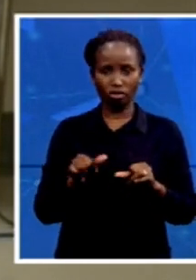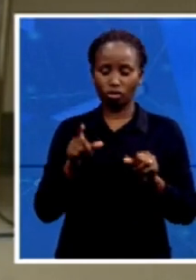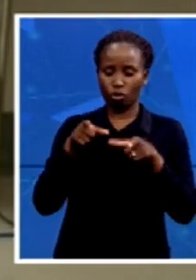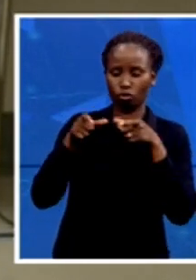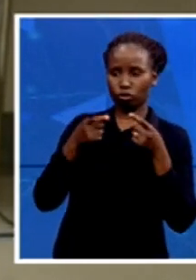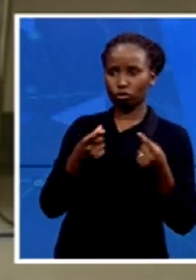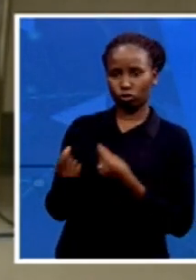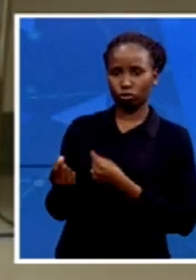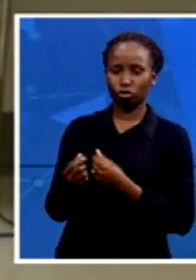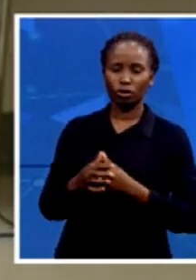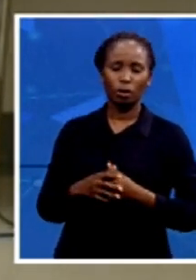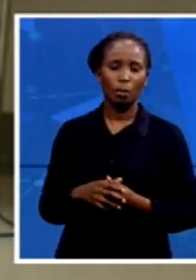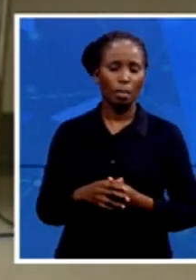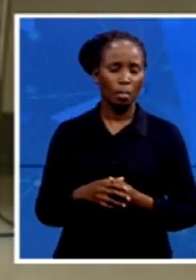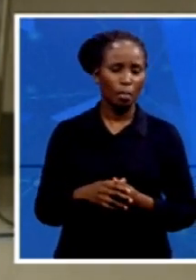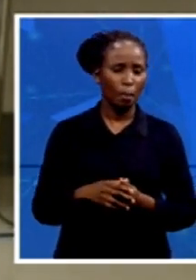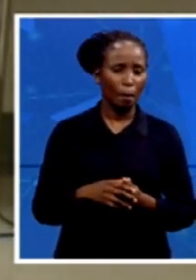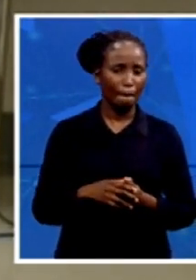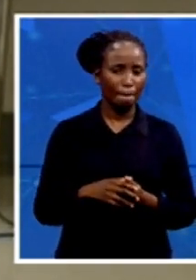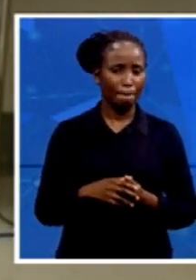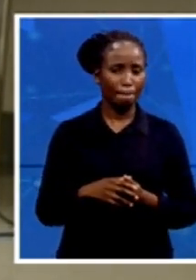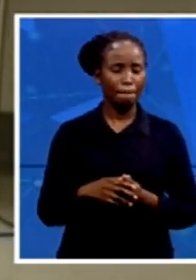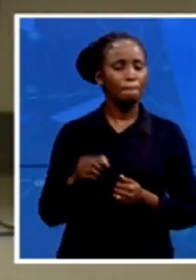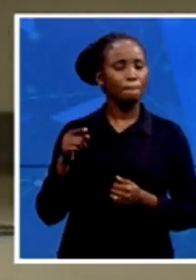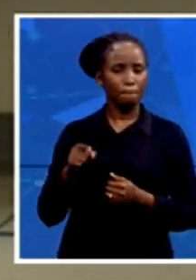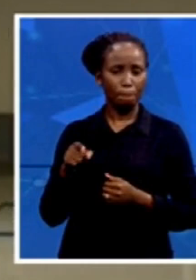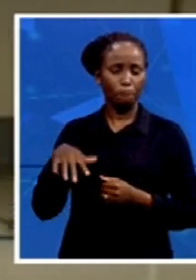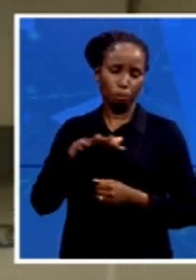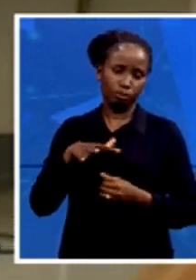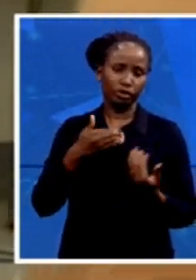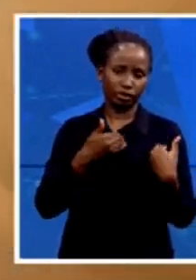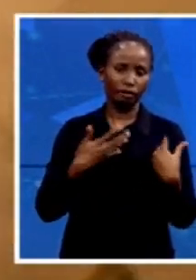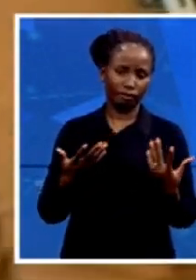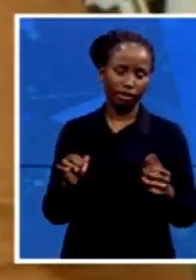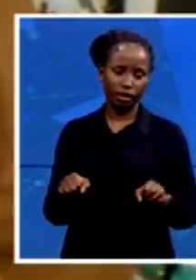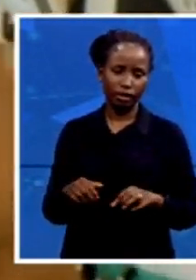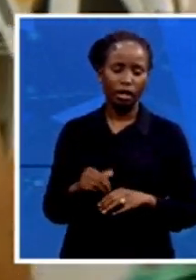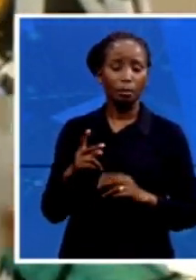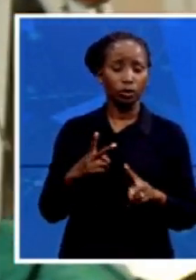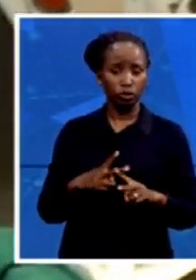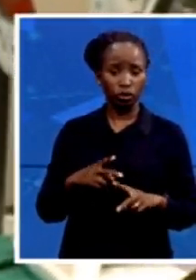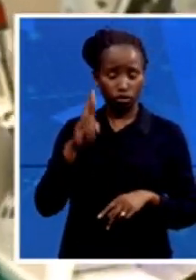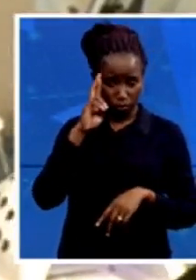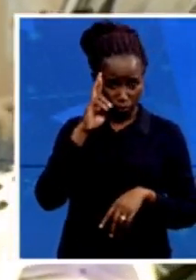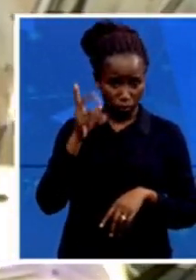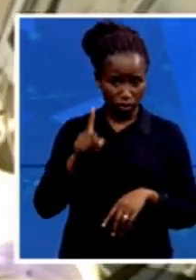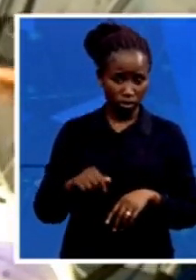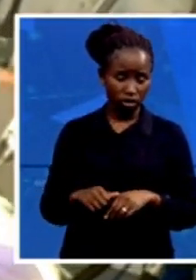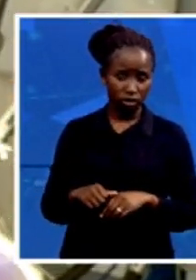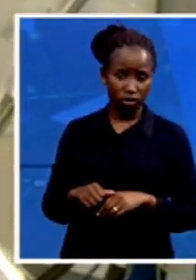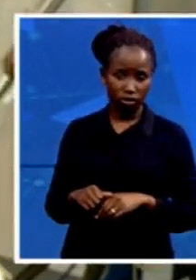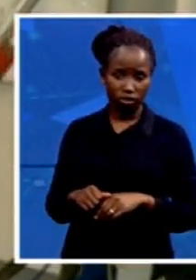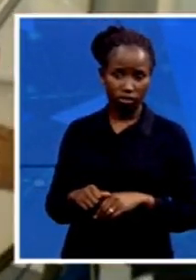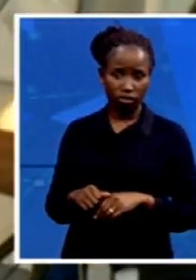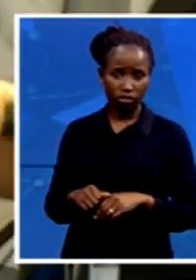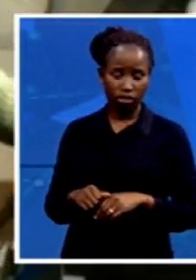sterile sort of environment on the other end. But obviously bearing in mind that the patient cart is the most sterile environment that you should not